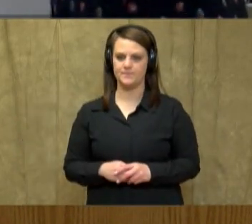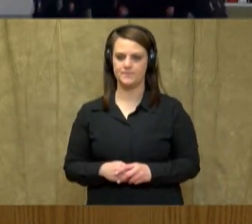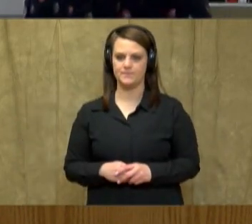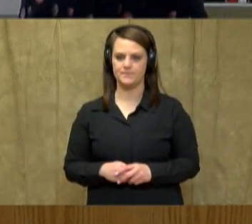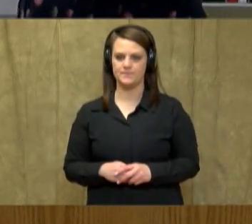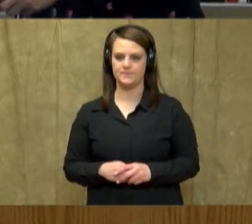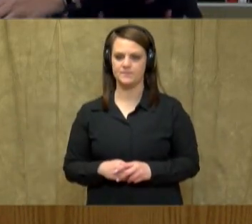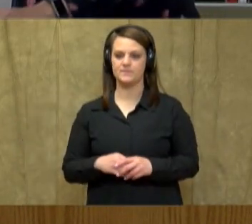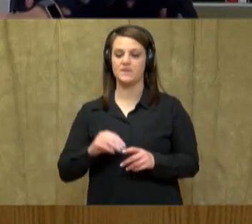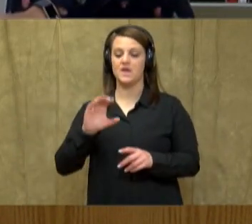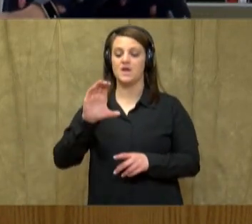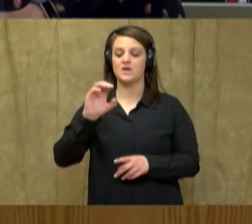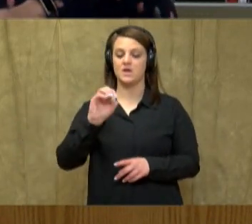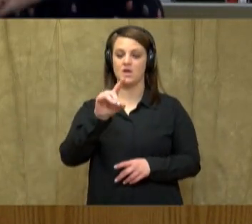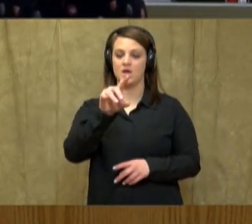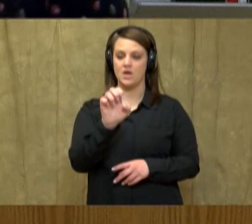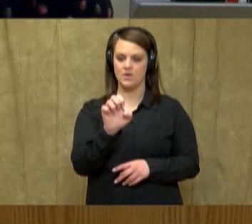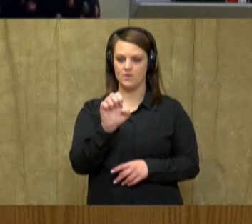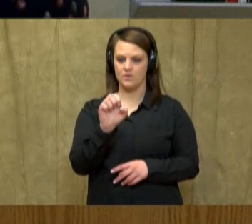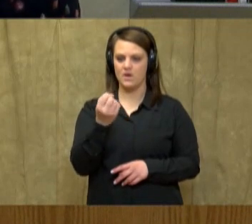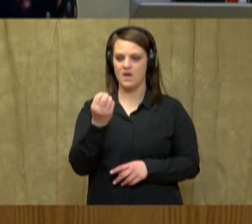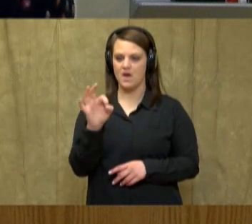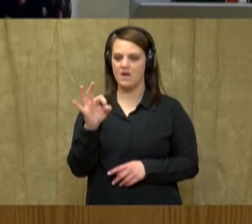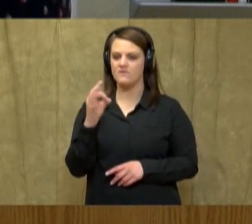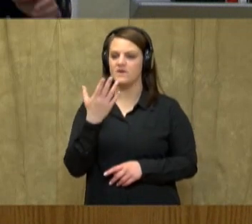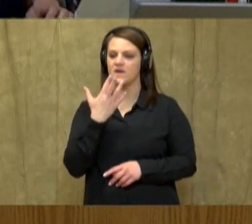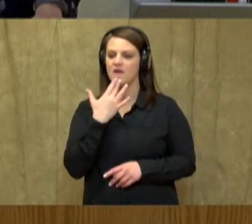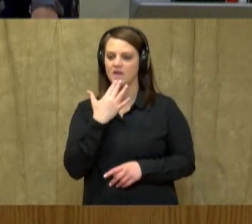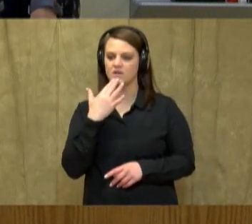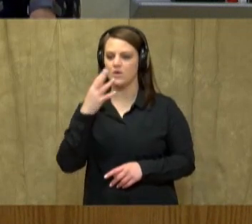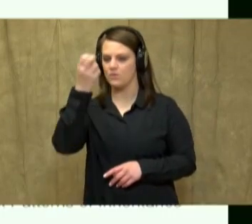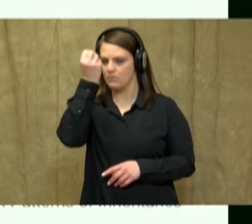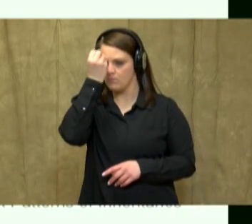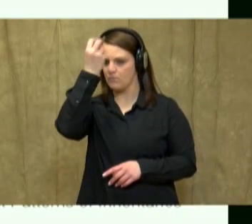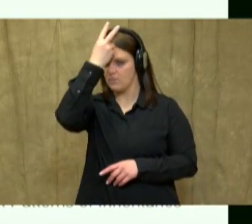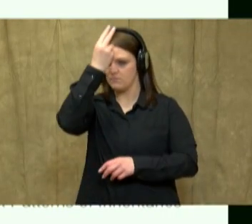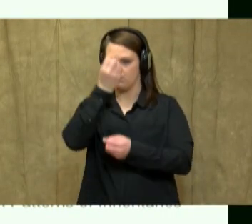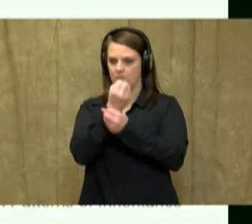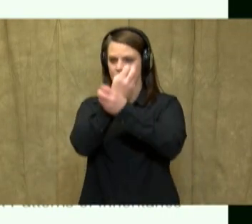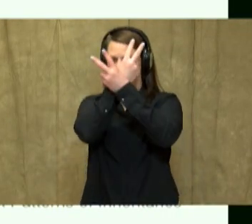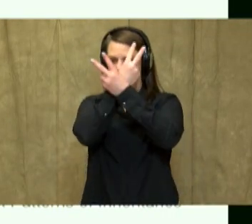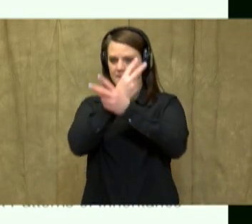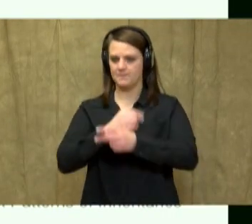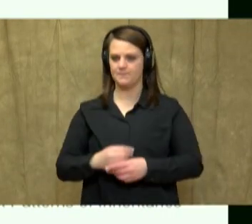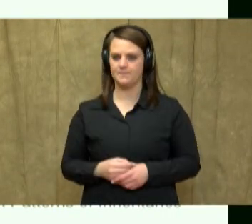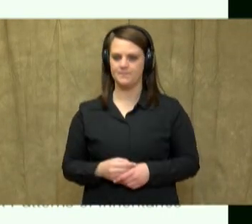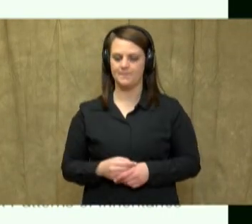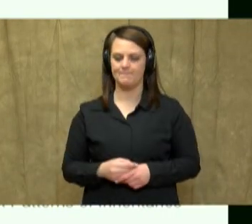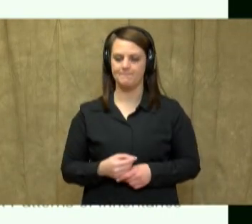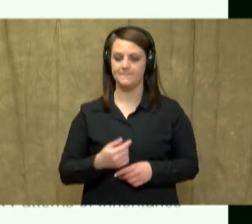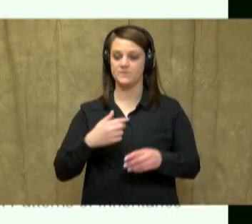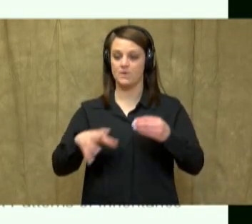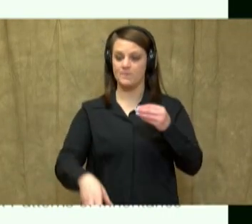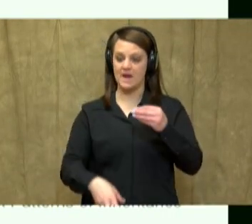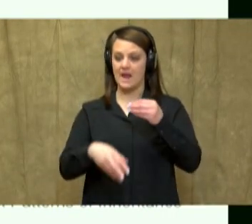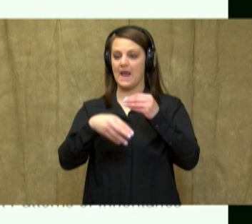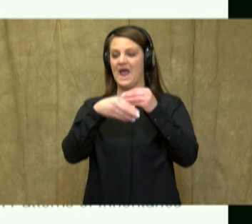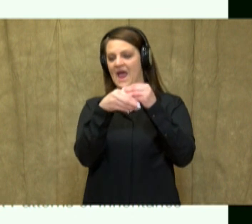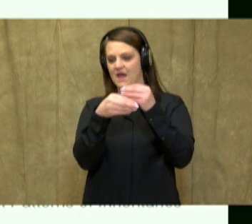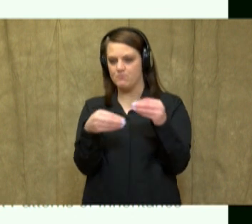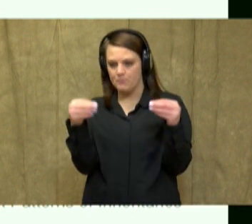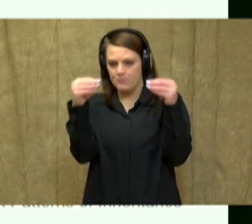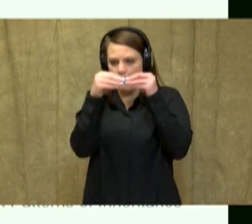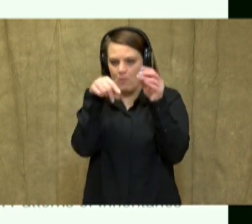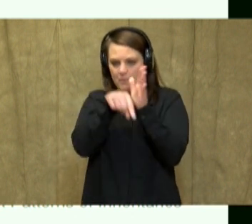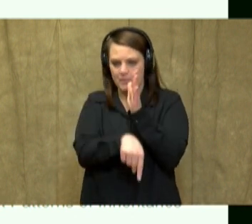Now, coat of color of rabbits. So sometimes we've been talking about dominance. I'm going to add you another layer here. So even